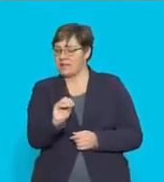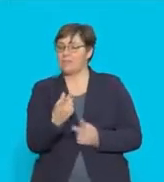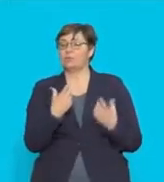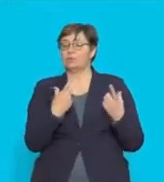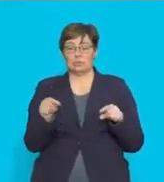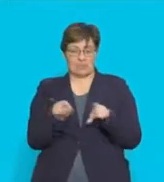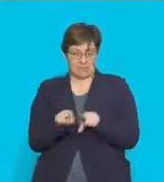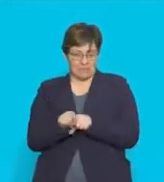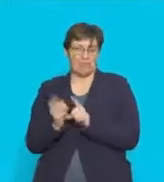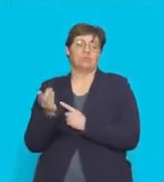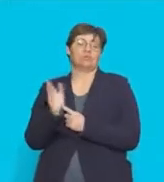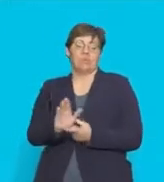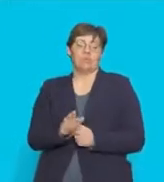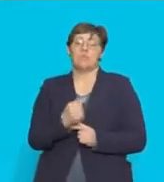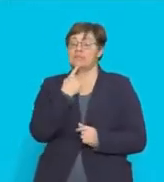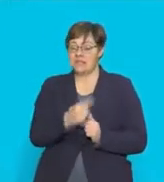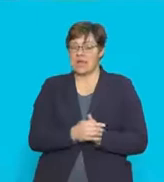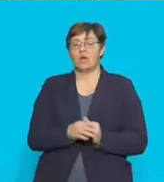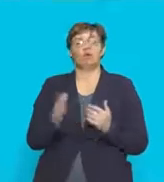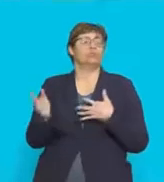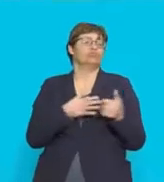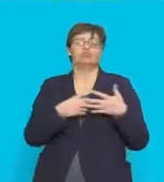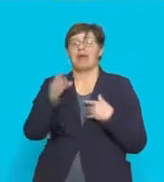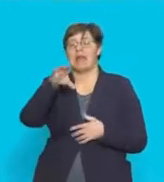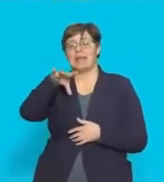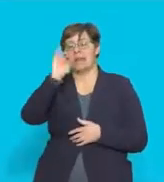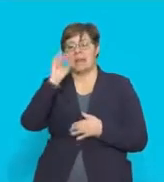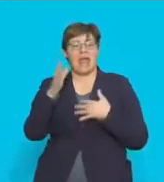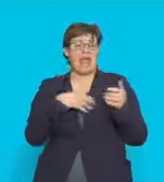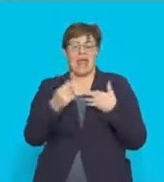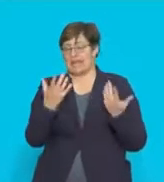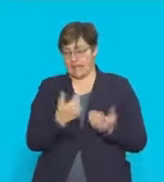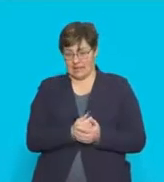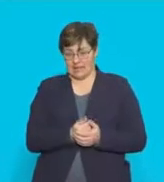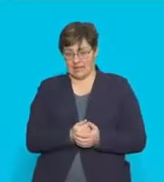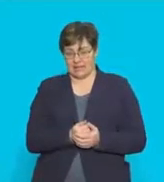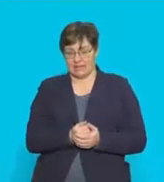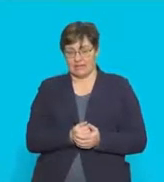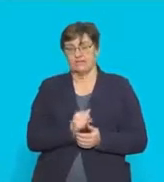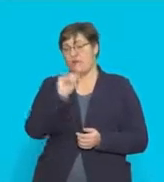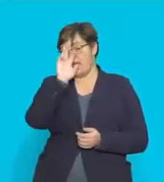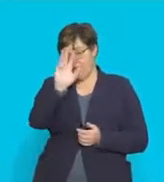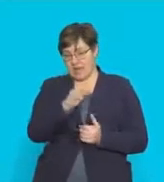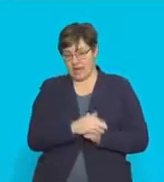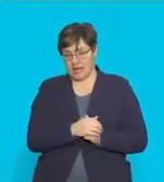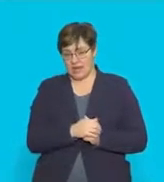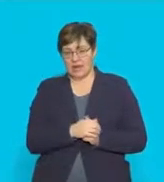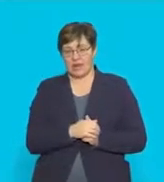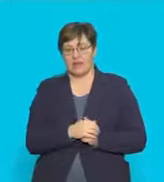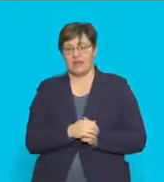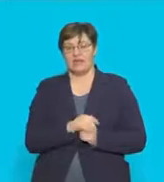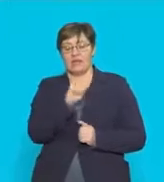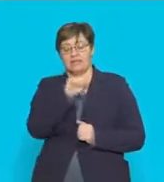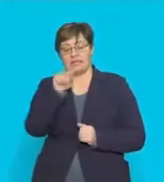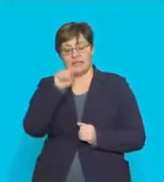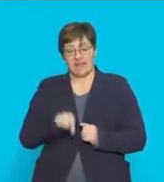do now. I said choose any number. So I'm going to take 9, right? Any number.